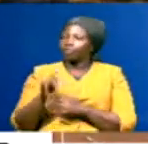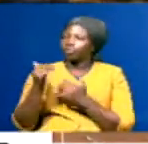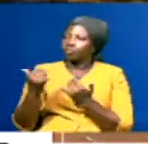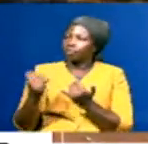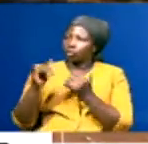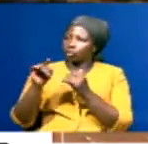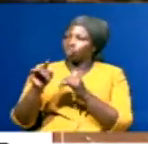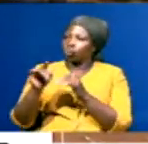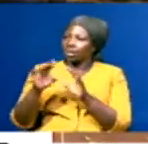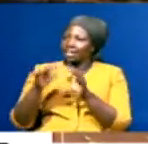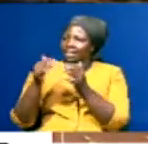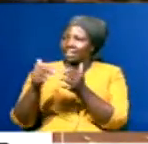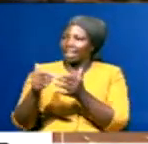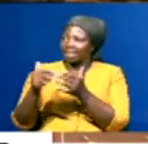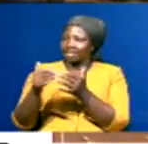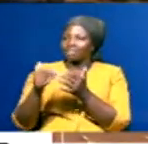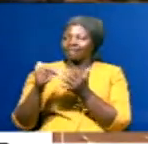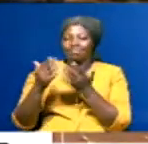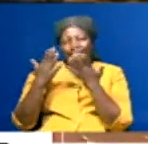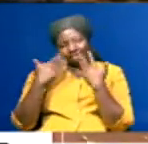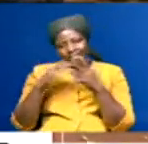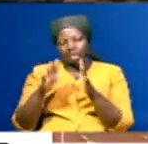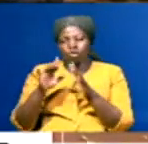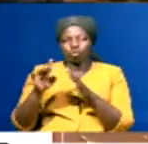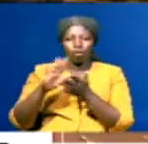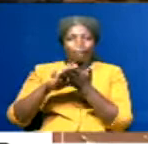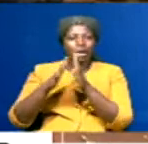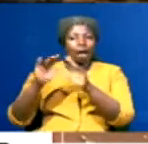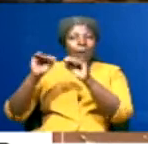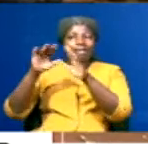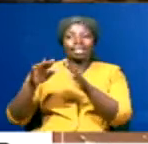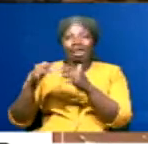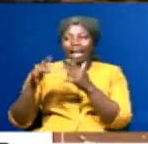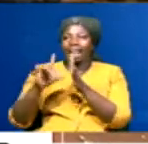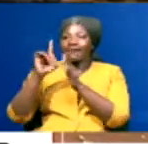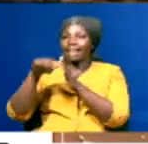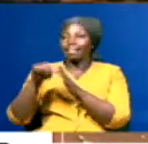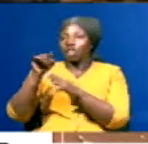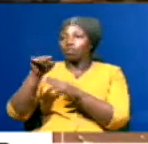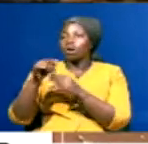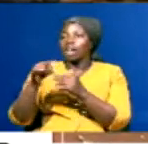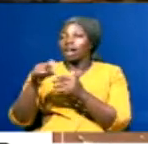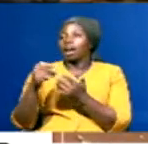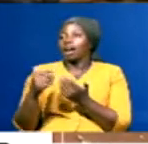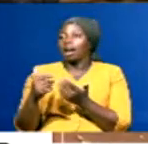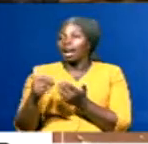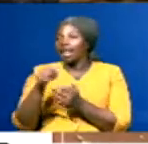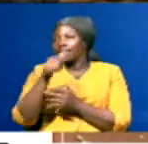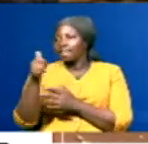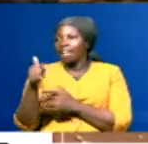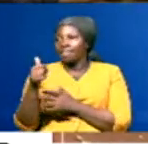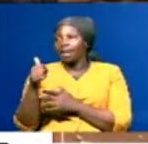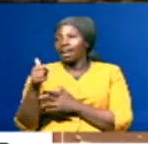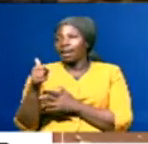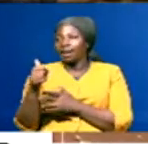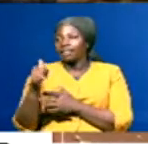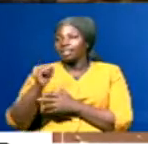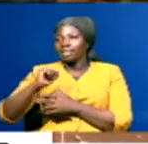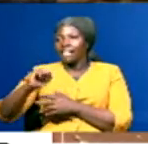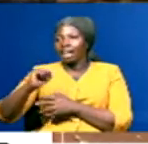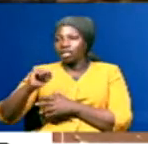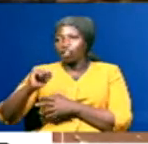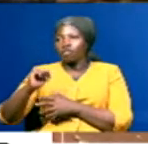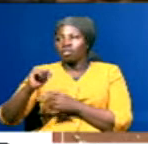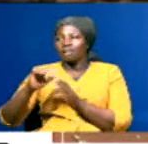and you are a teacher, and eventually you are now on the other, at the other end of the